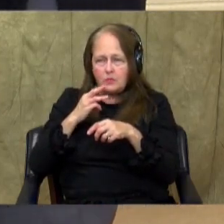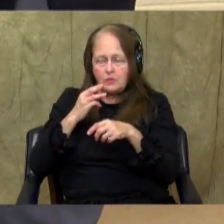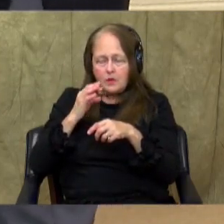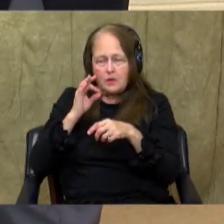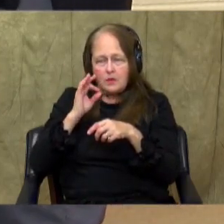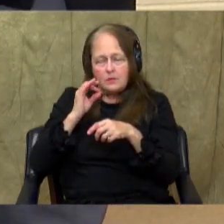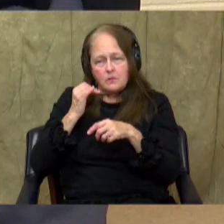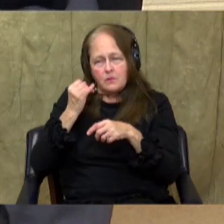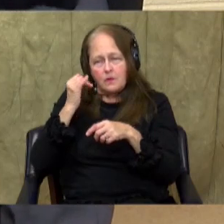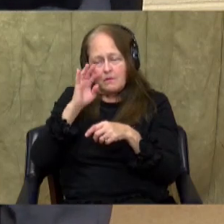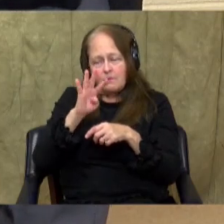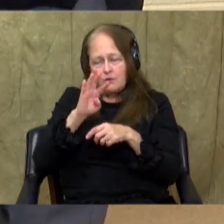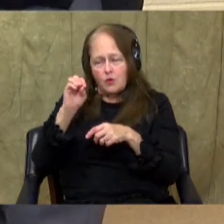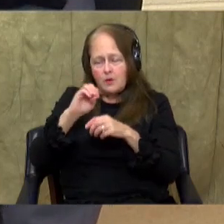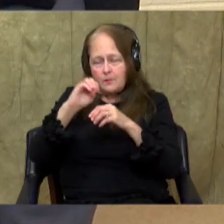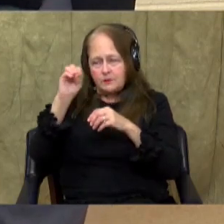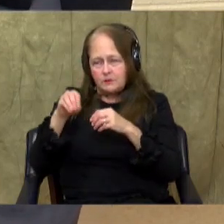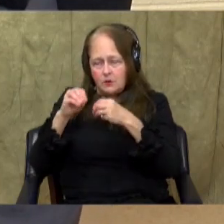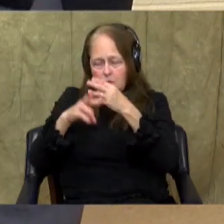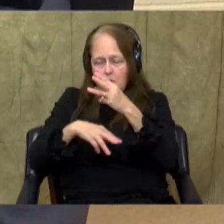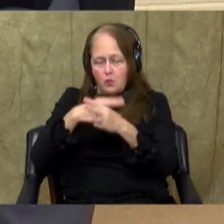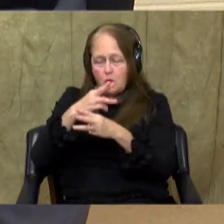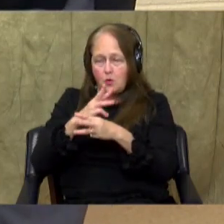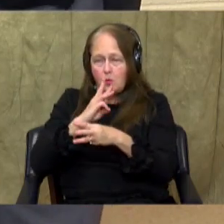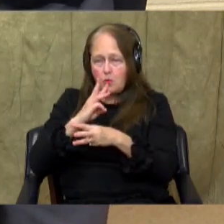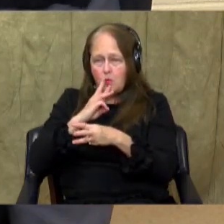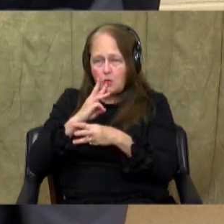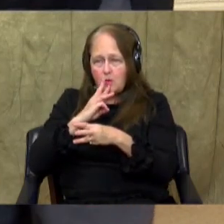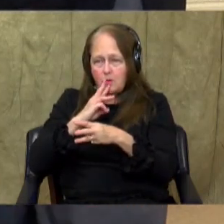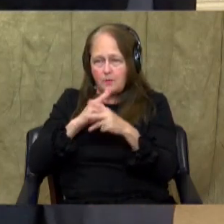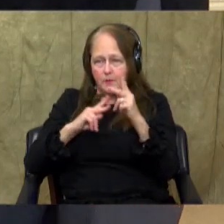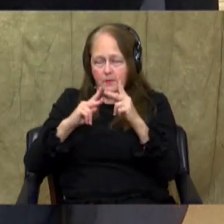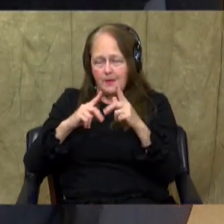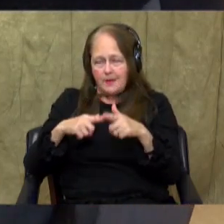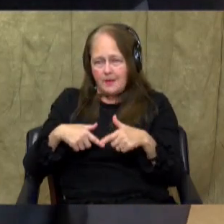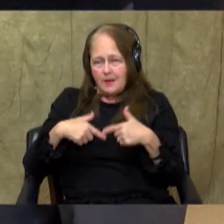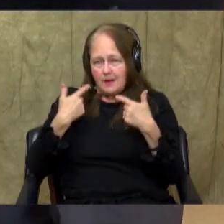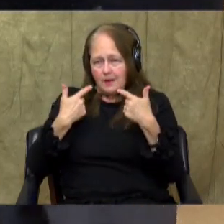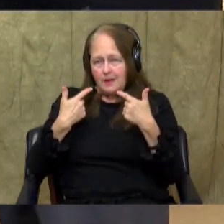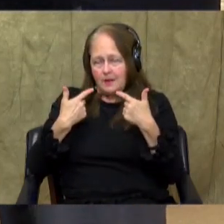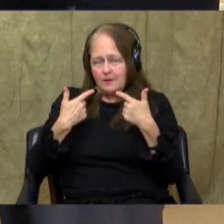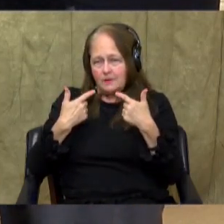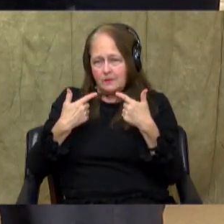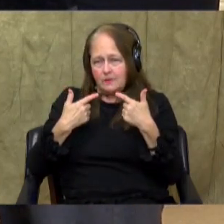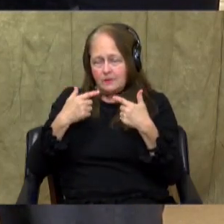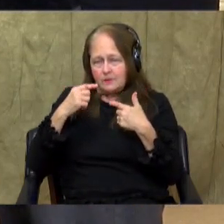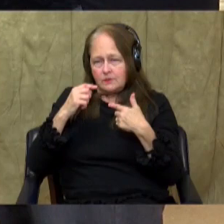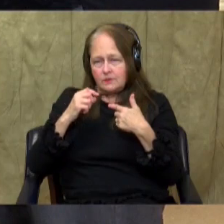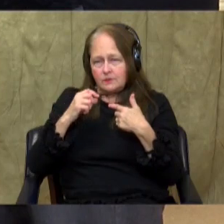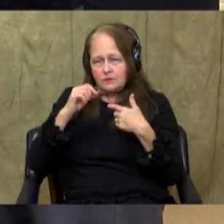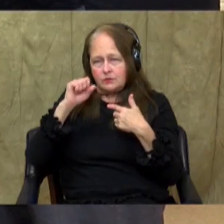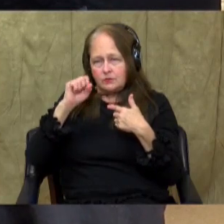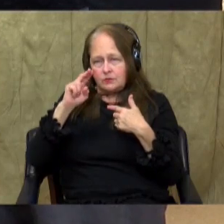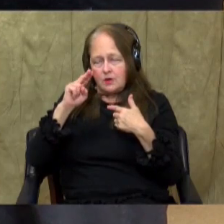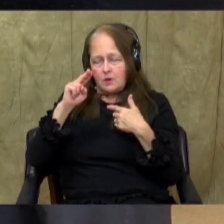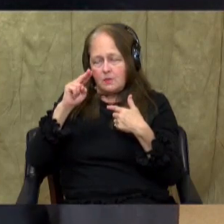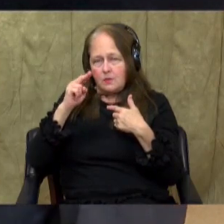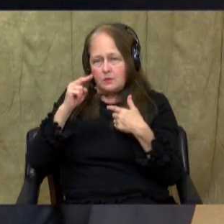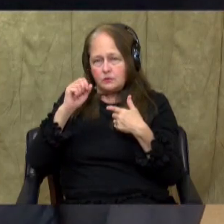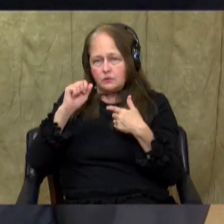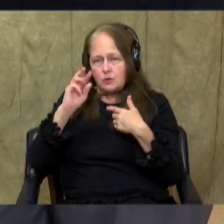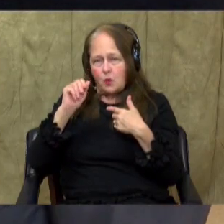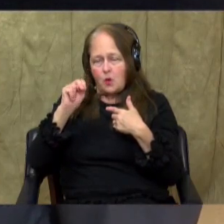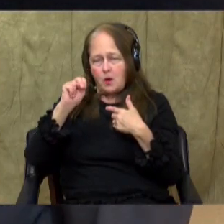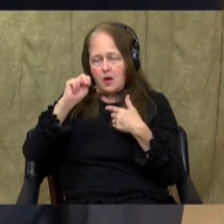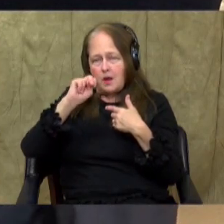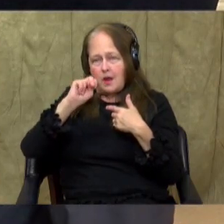fact, 40% of the world's water-stressed people live in sub-Saharan Africa.